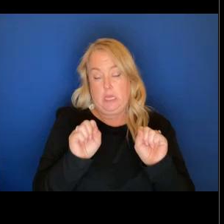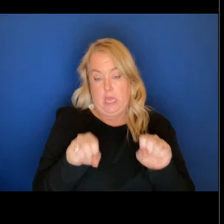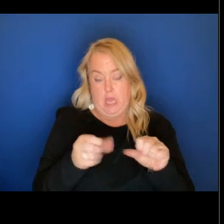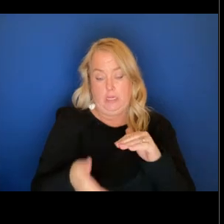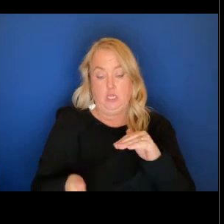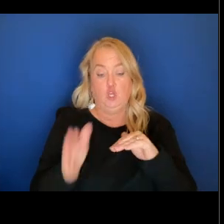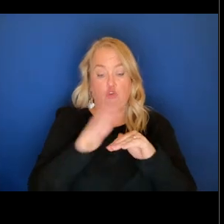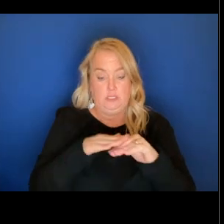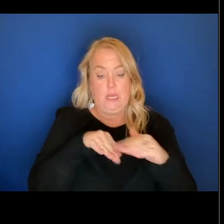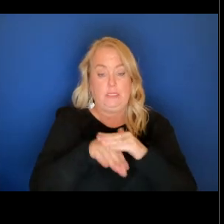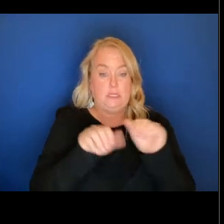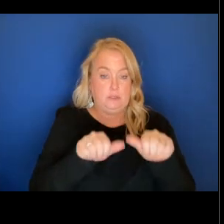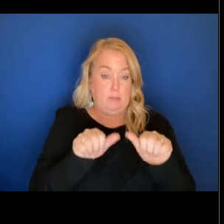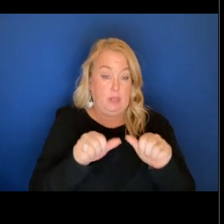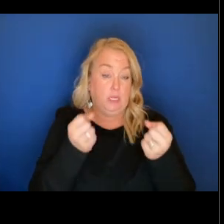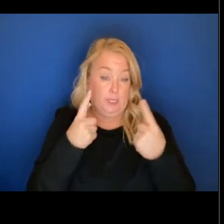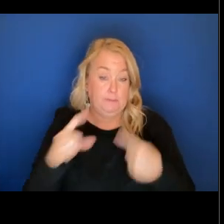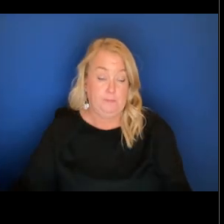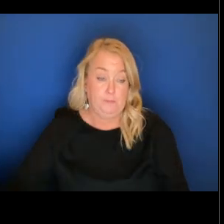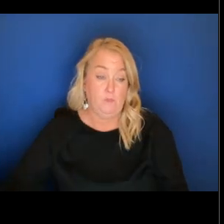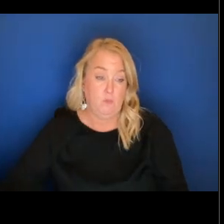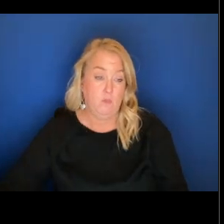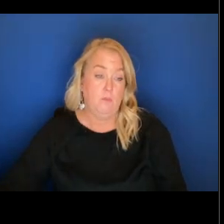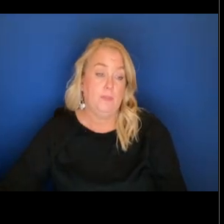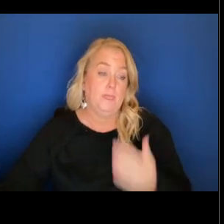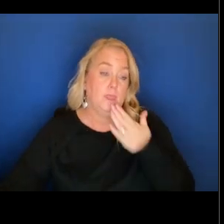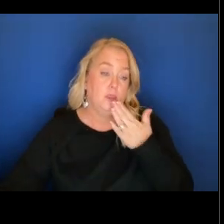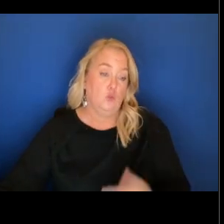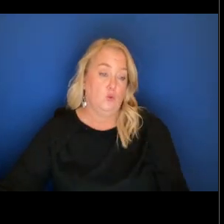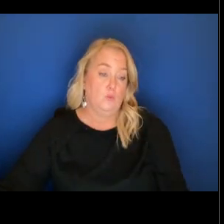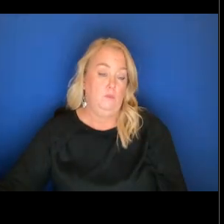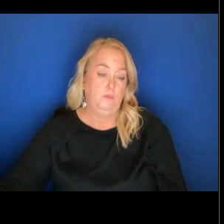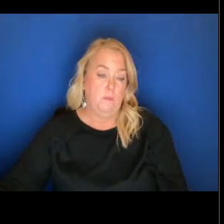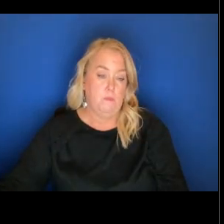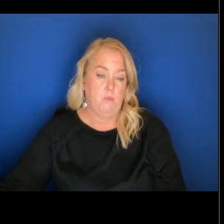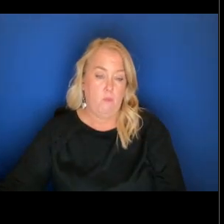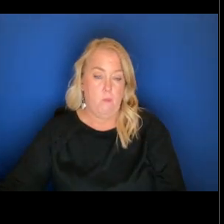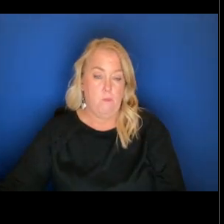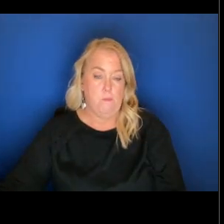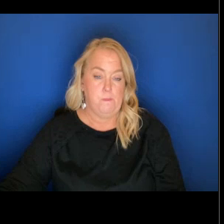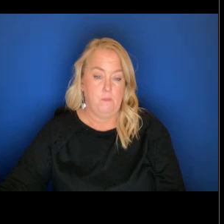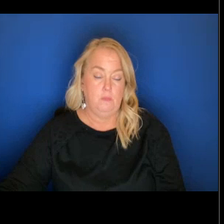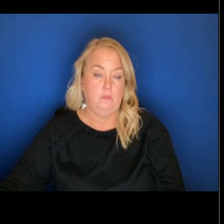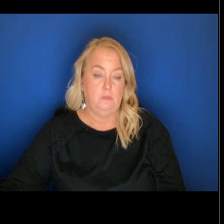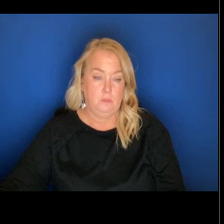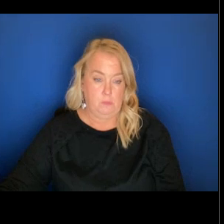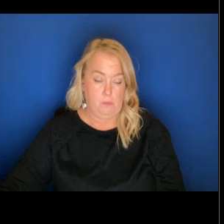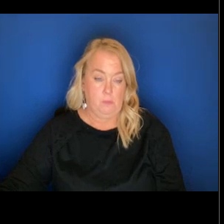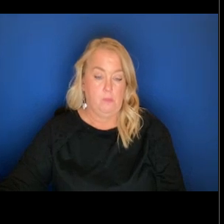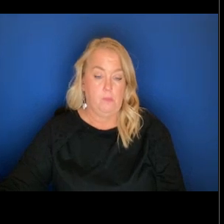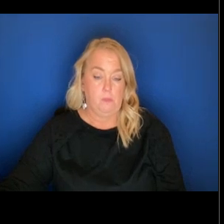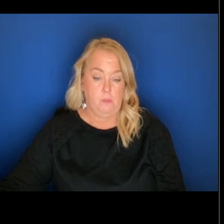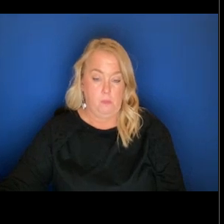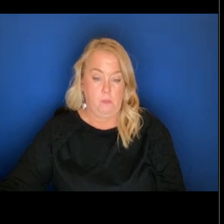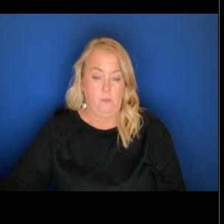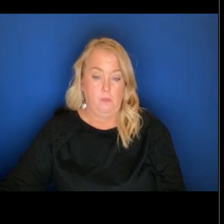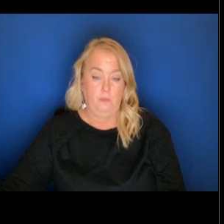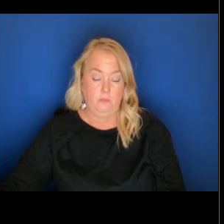increase accessibility. Thank you again for that answer. And we